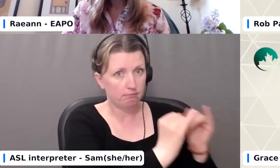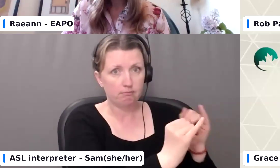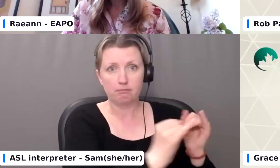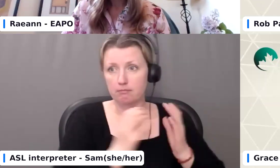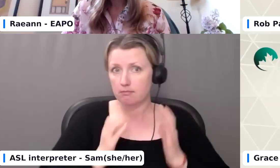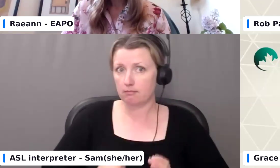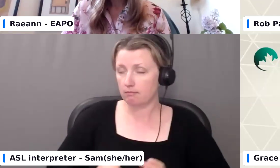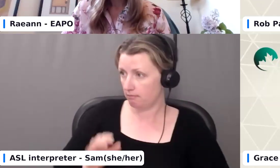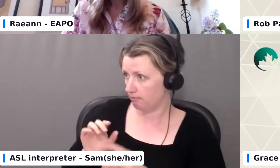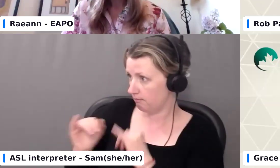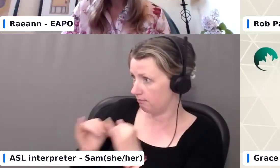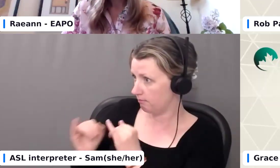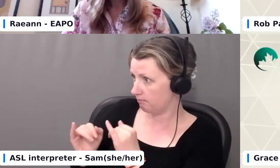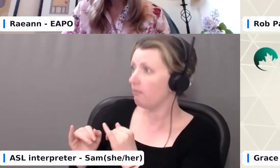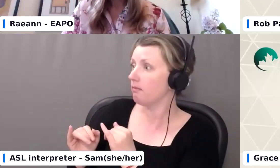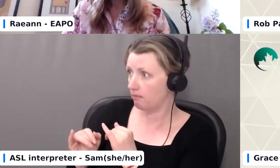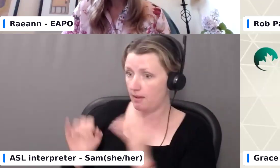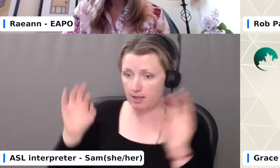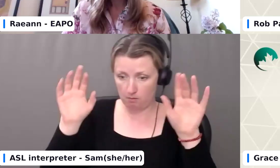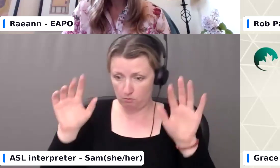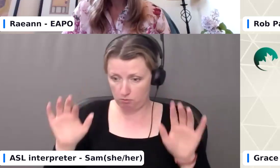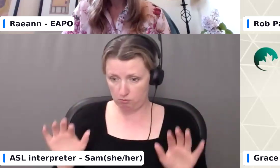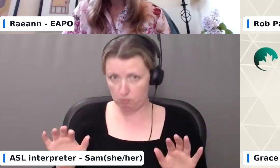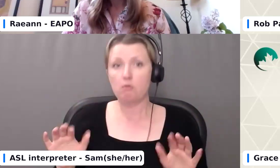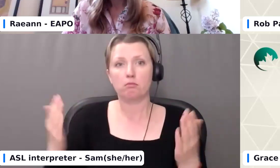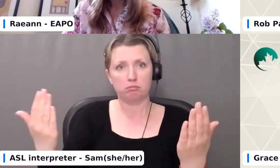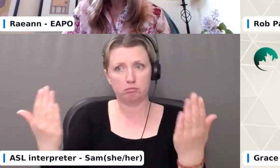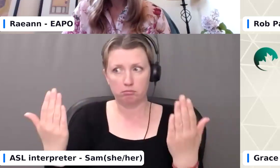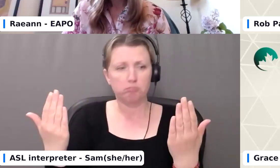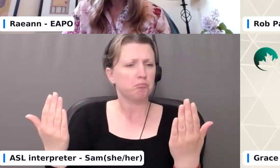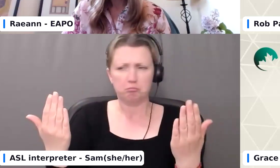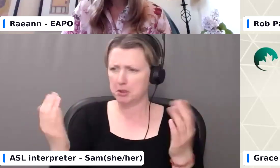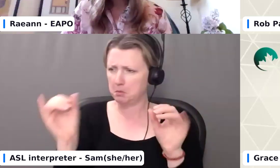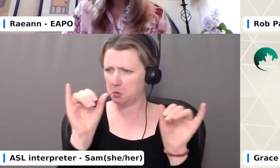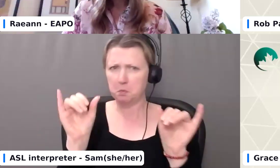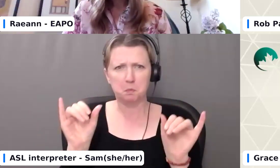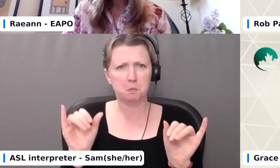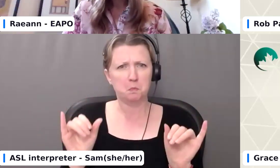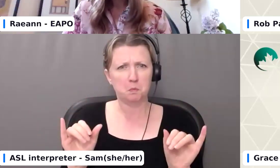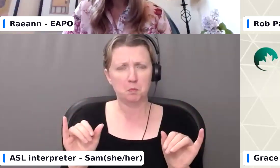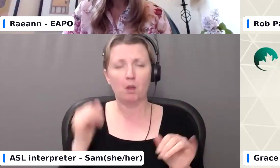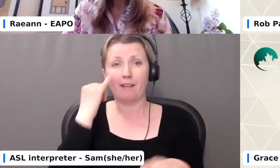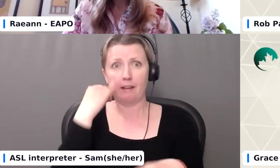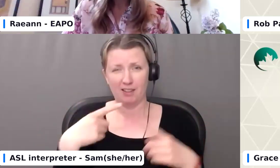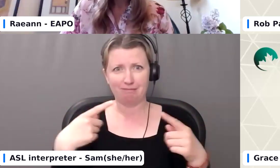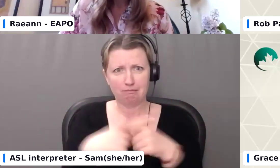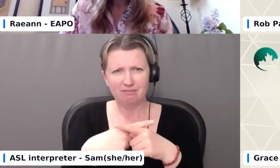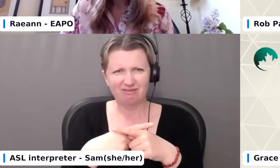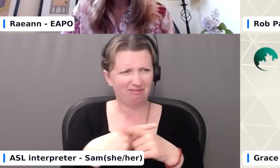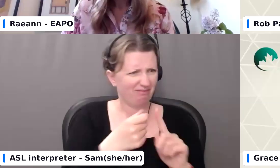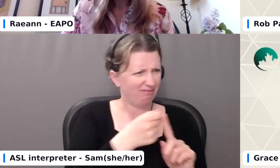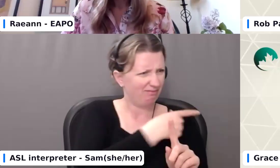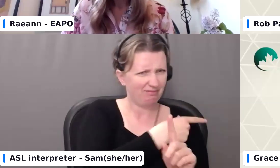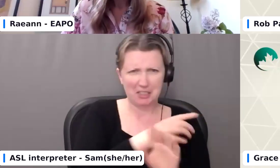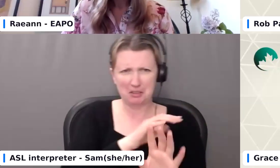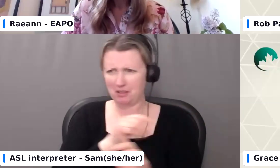asked you? And they say yes, and then they explain what happened. So it's often corroborated. If we have conflicting stories, that's a different situation,